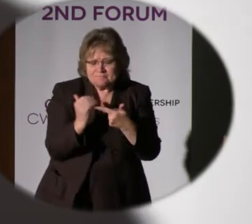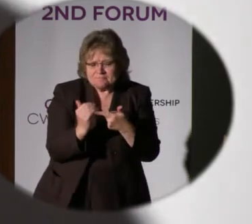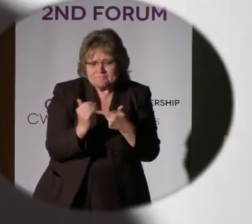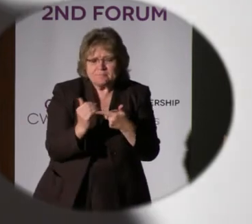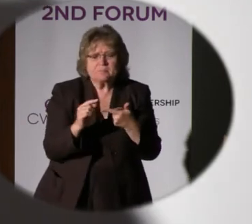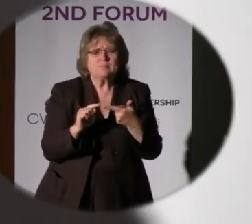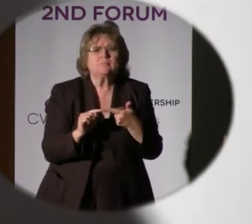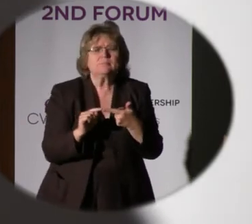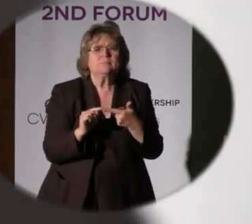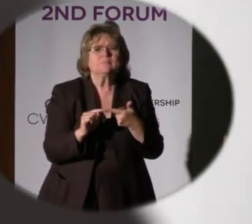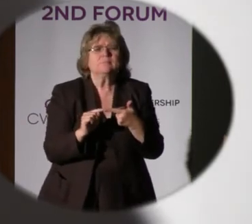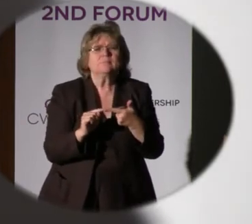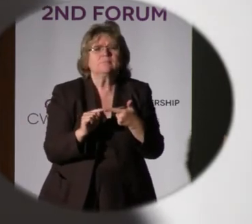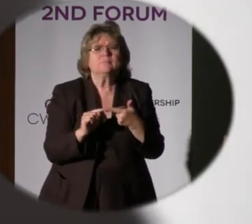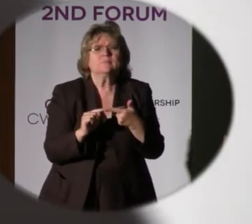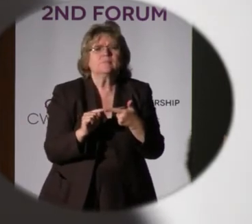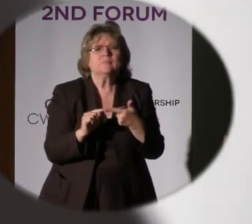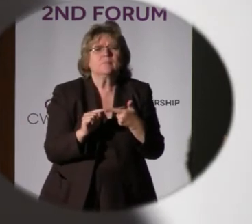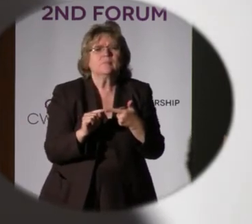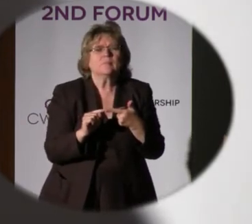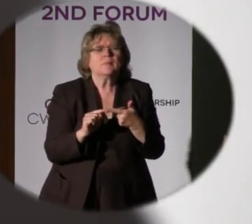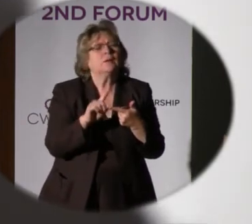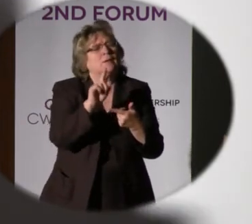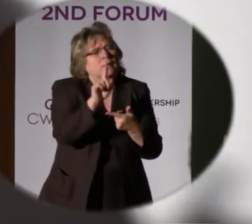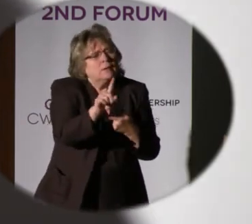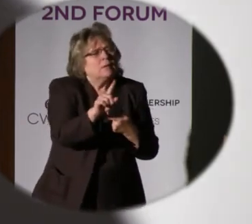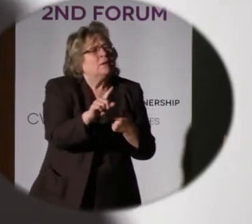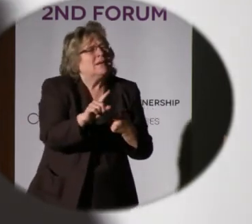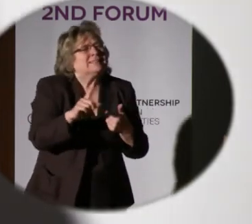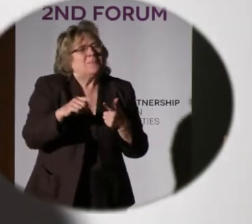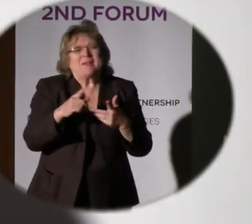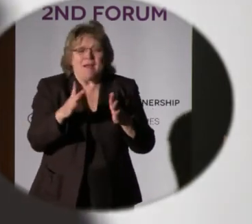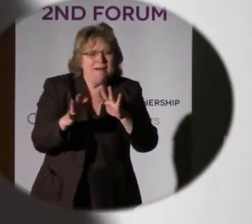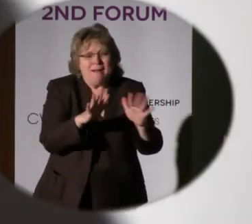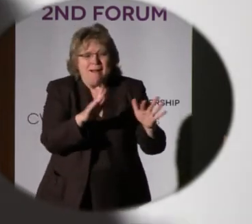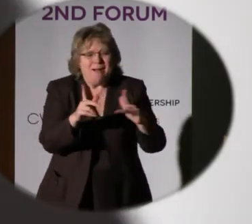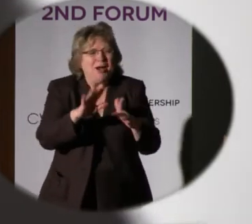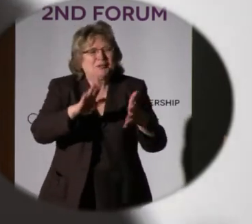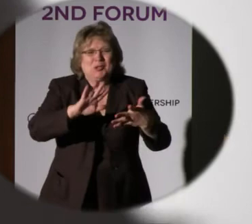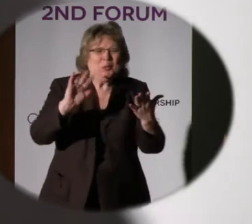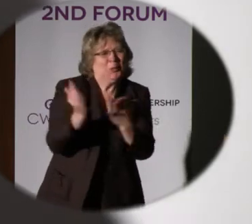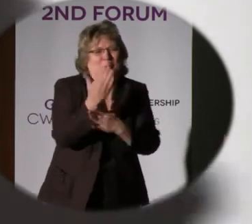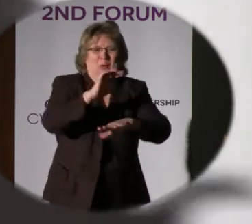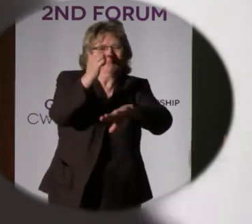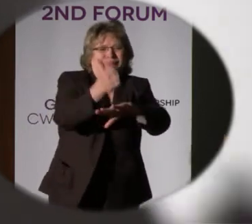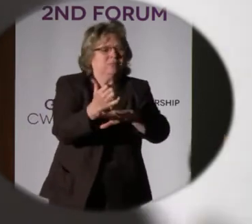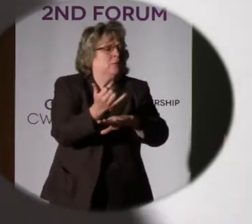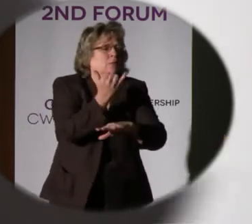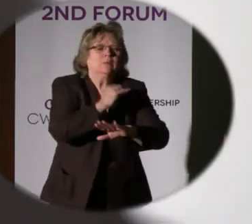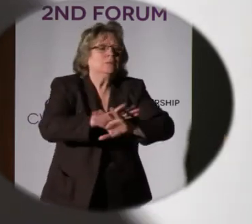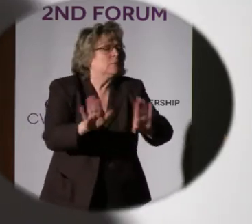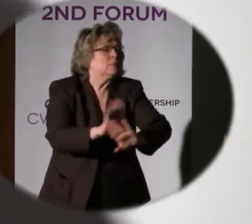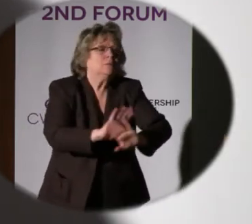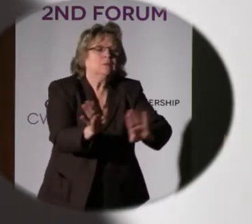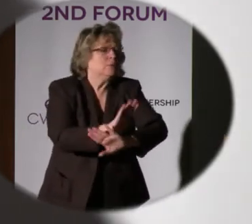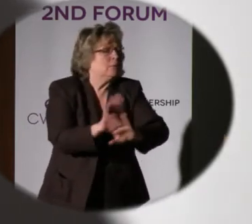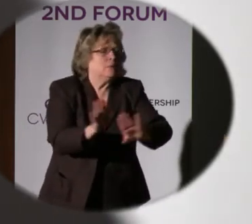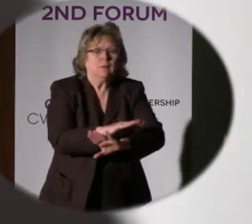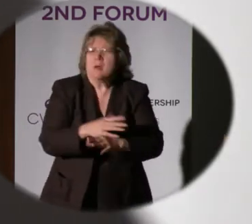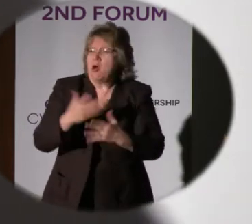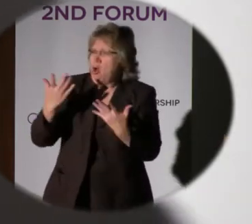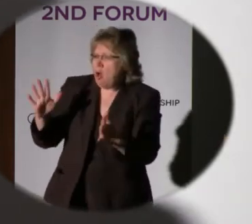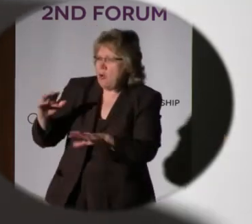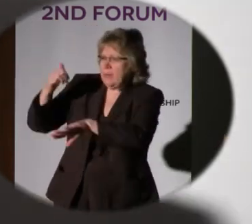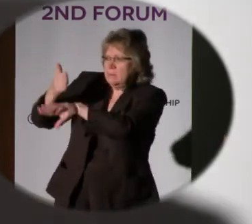it's very important to use existing advocacy platforms, existing resources, existing organizations